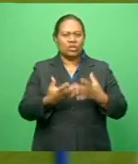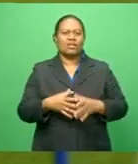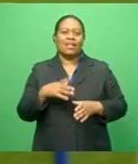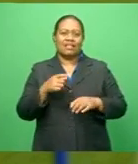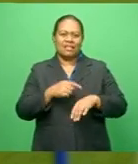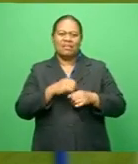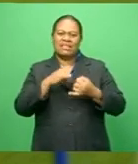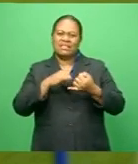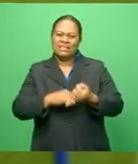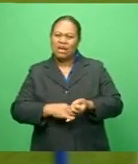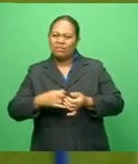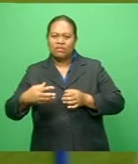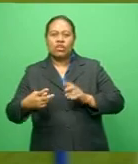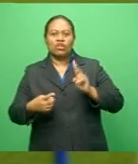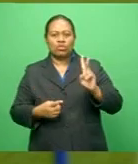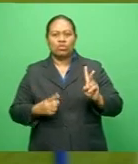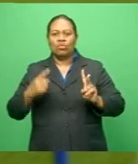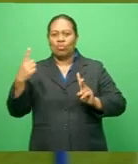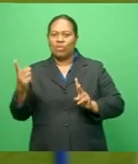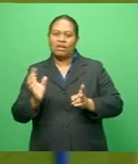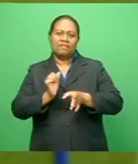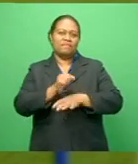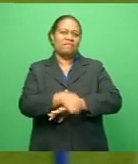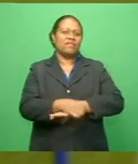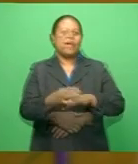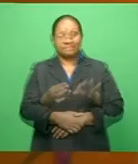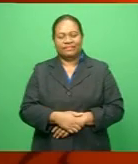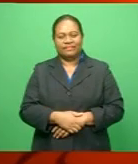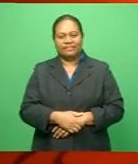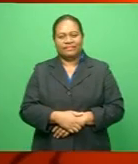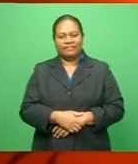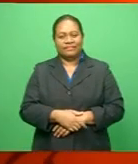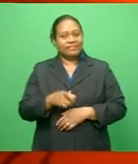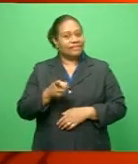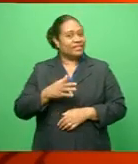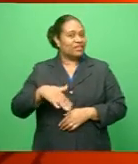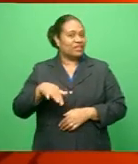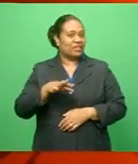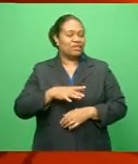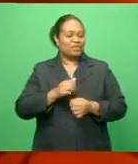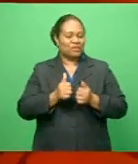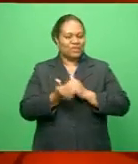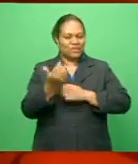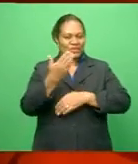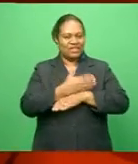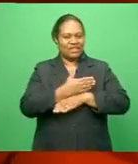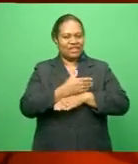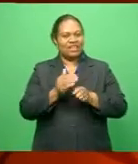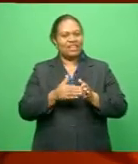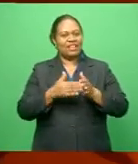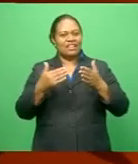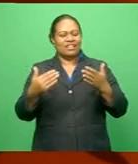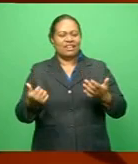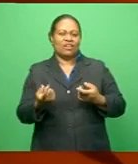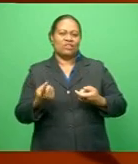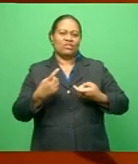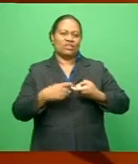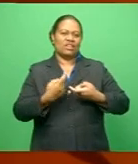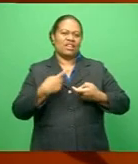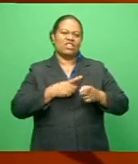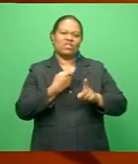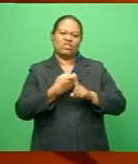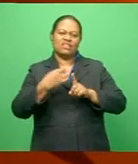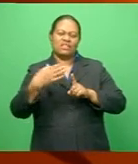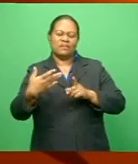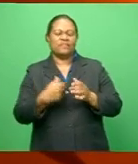in Southampton's 2-1 win against Brighton this morning. That's it from Sports Tonight. Kritika joins you later with weather, and in